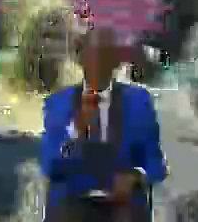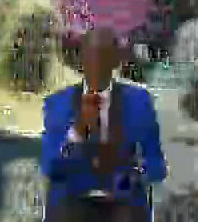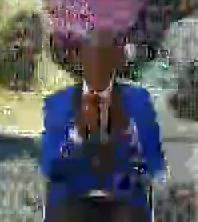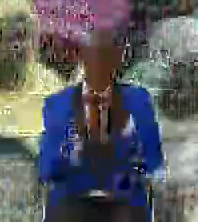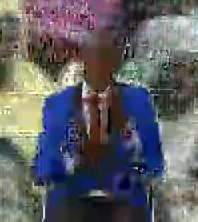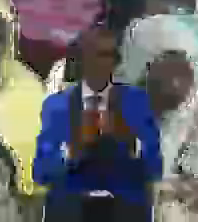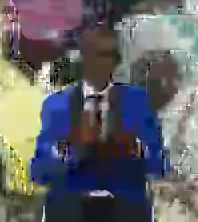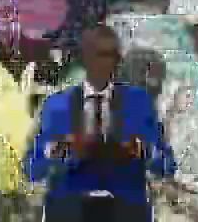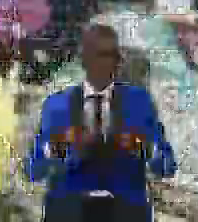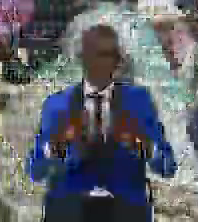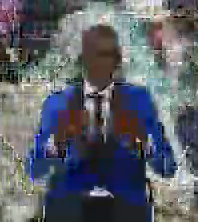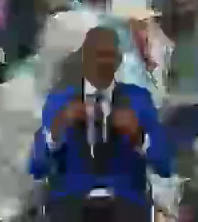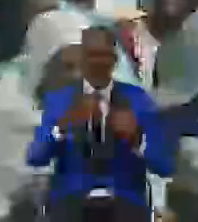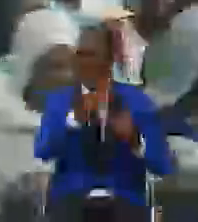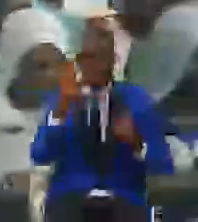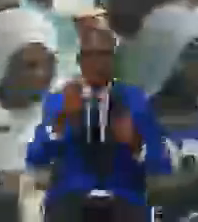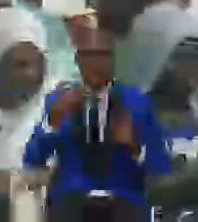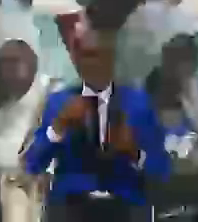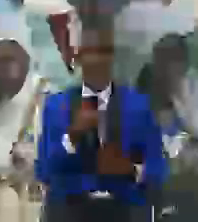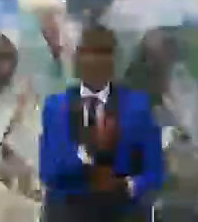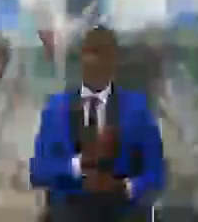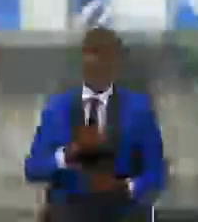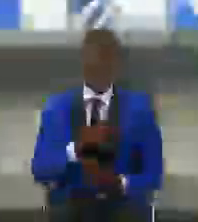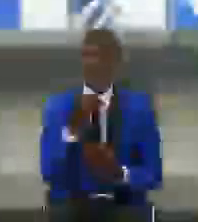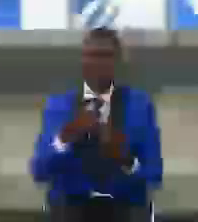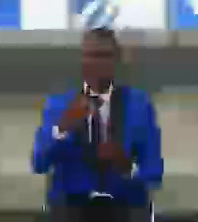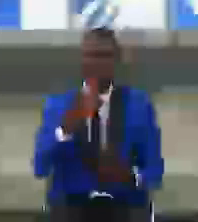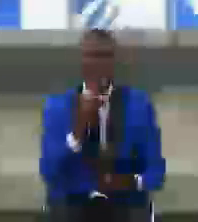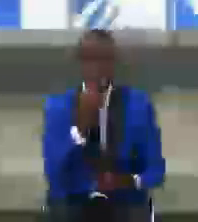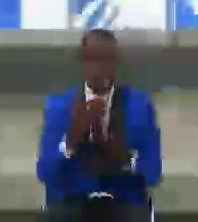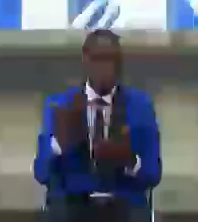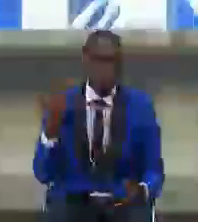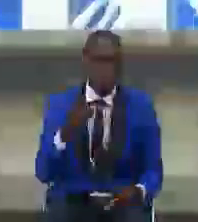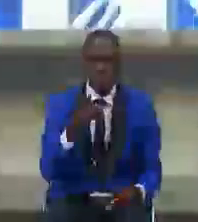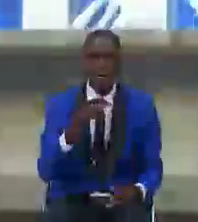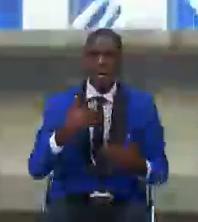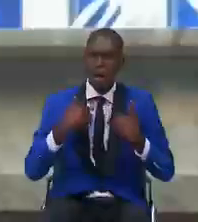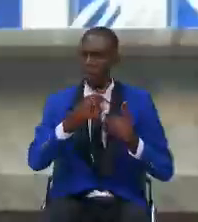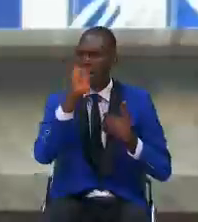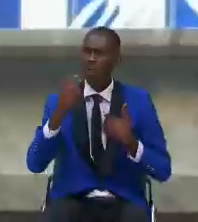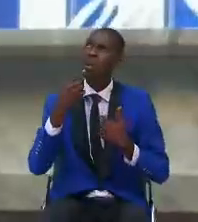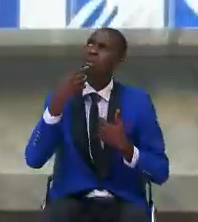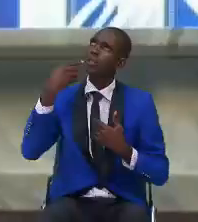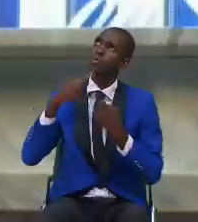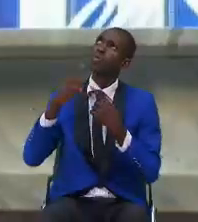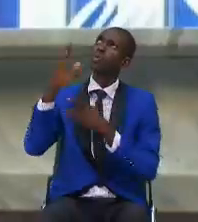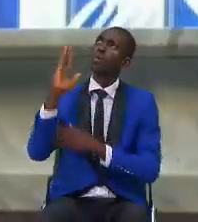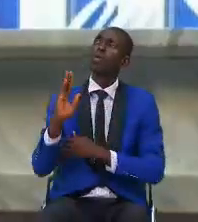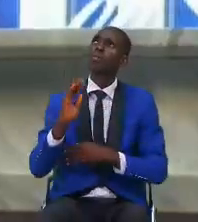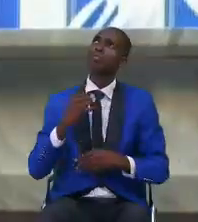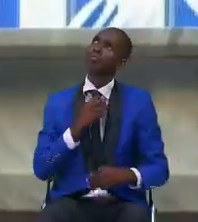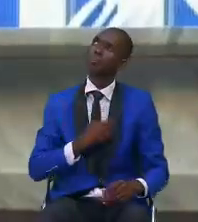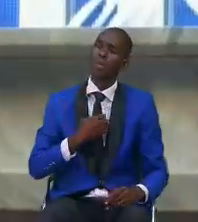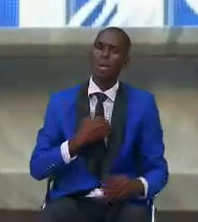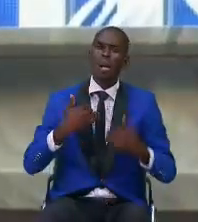humble. Have you ever been humble in your life? Did you ever say sorry when you did wrong? Did you ever say sorry